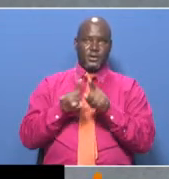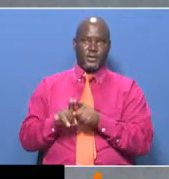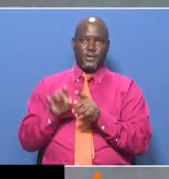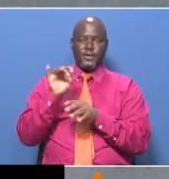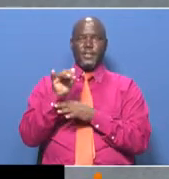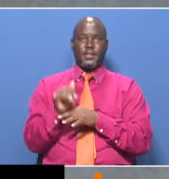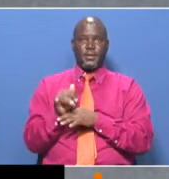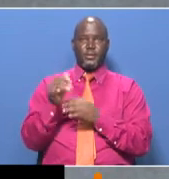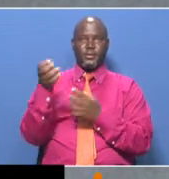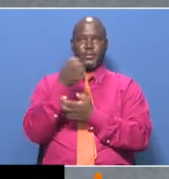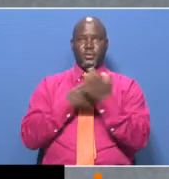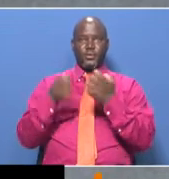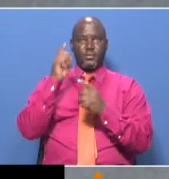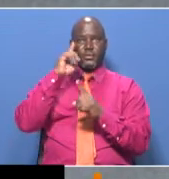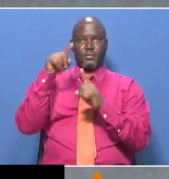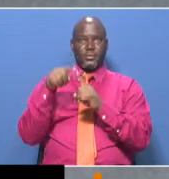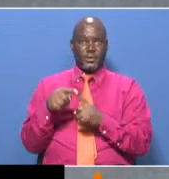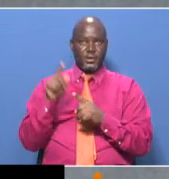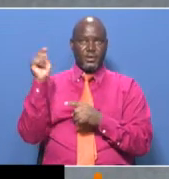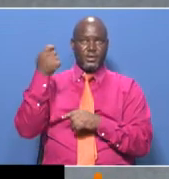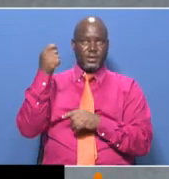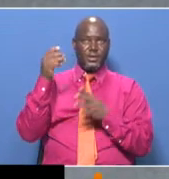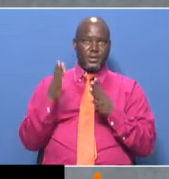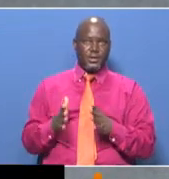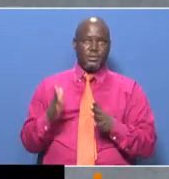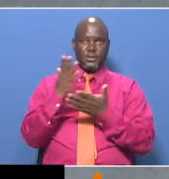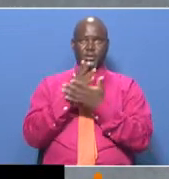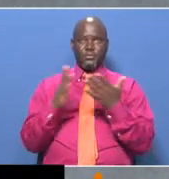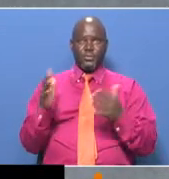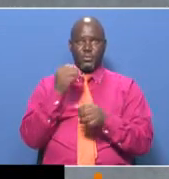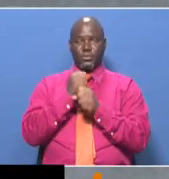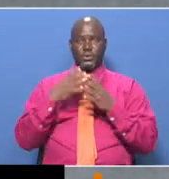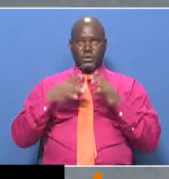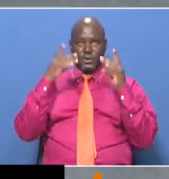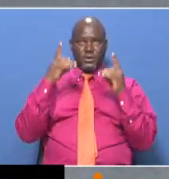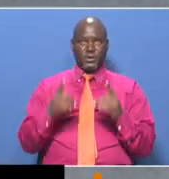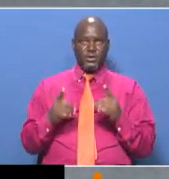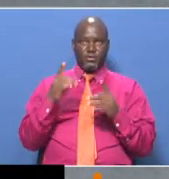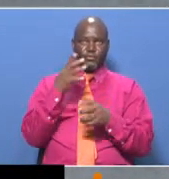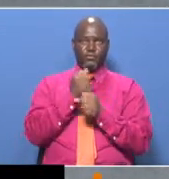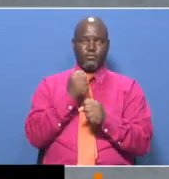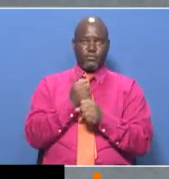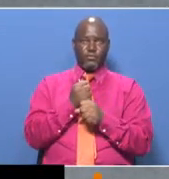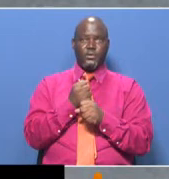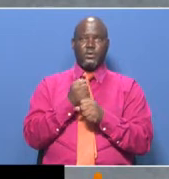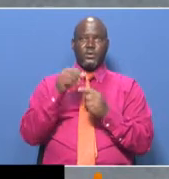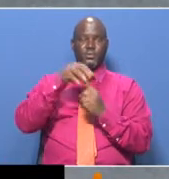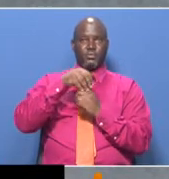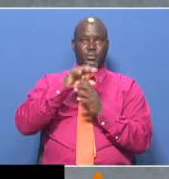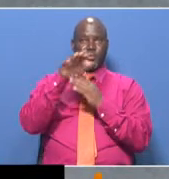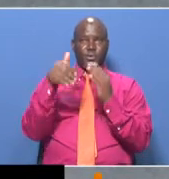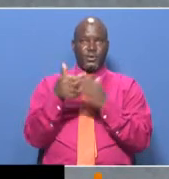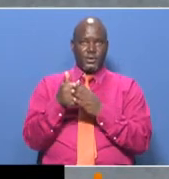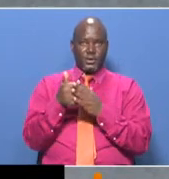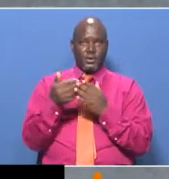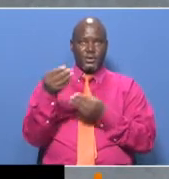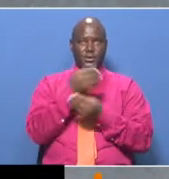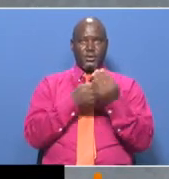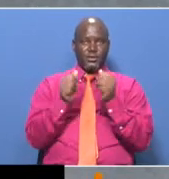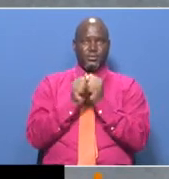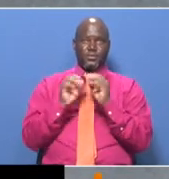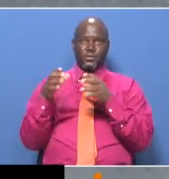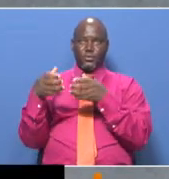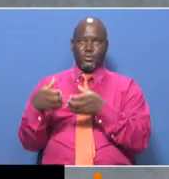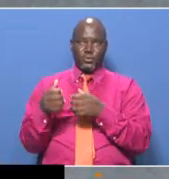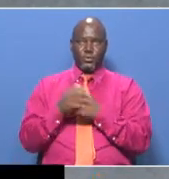reaction to the colonial powers, some Kenyan workers decided to form another trade union, which is the Kenyan Trade Union